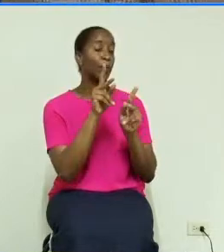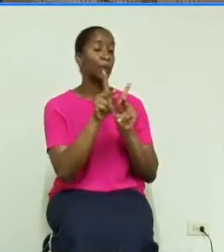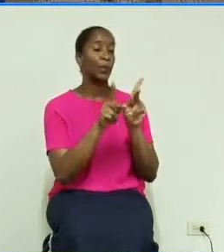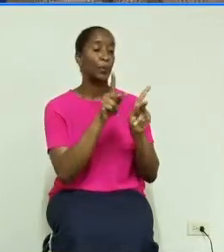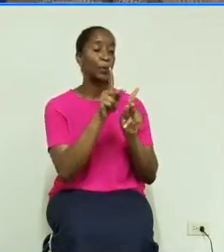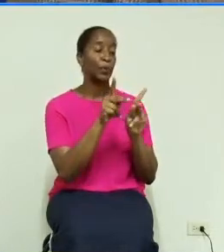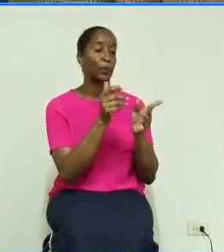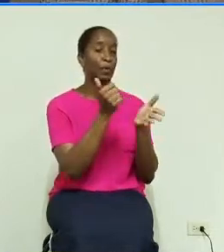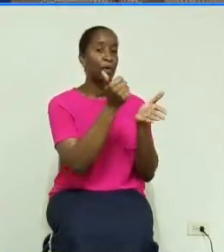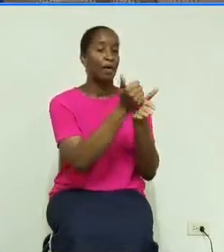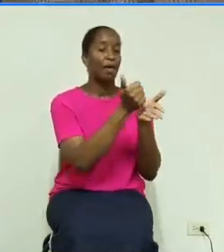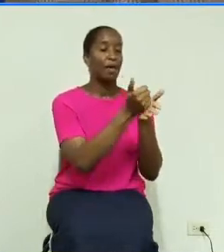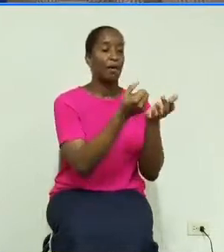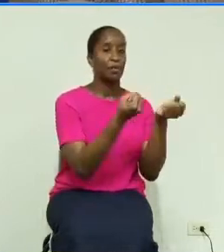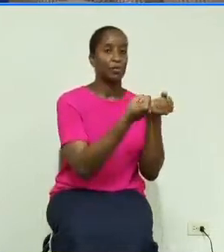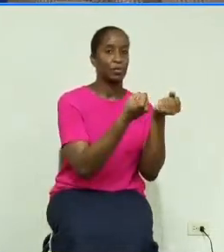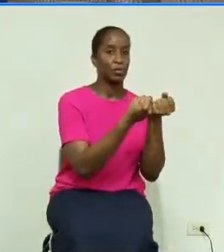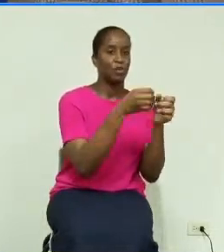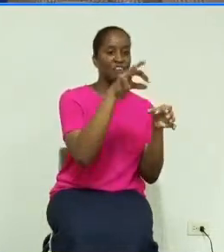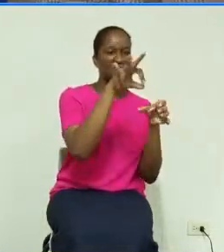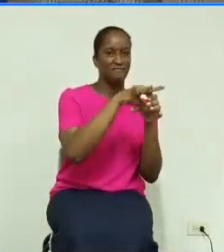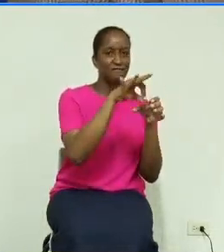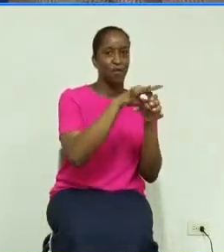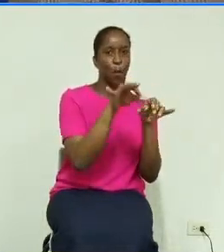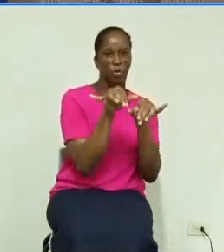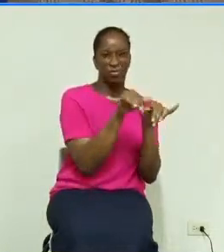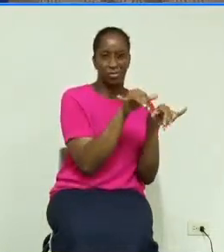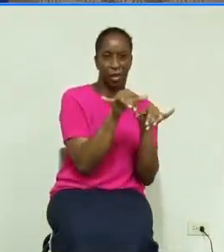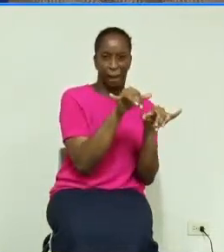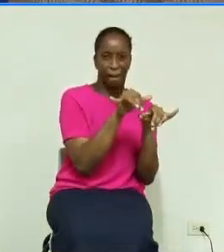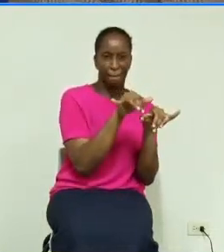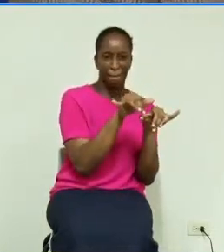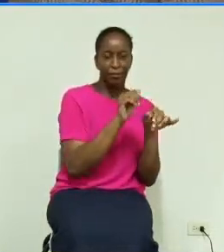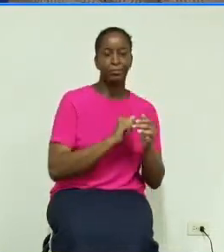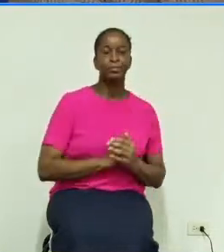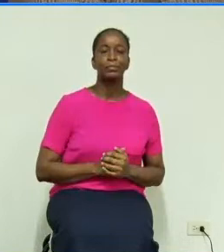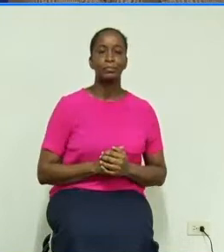present. So that is another fetter